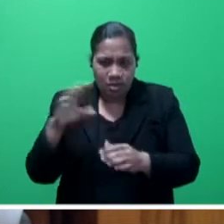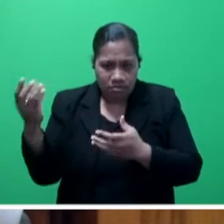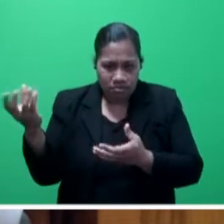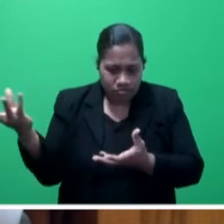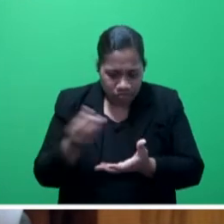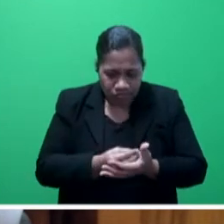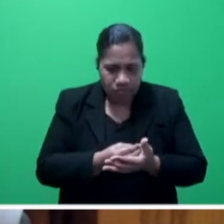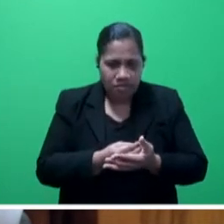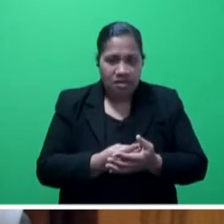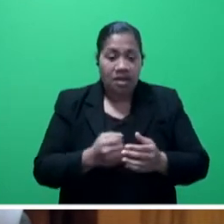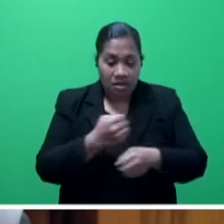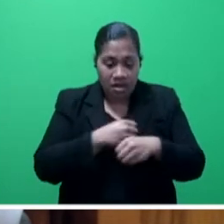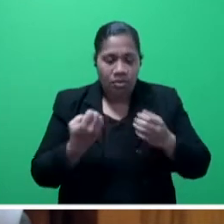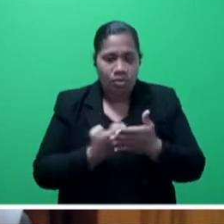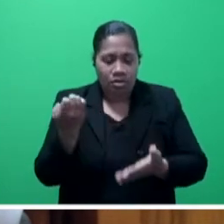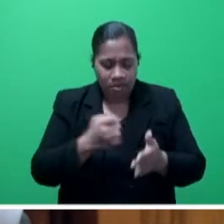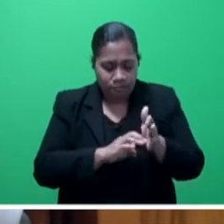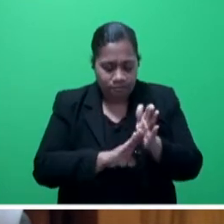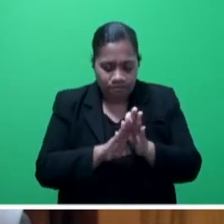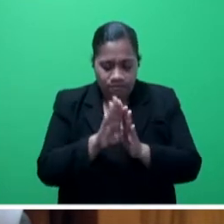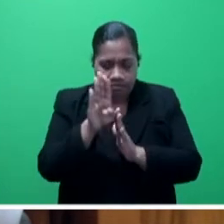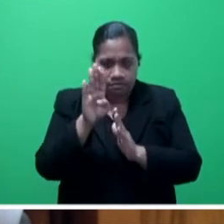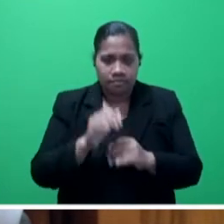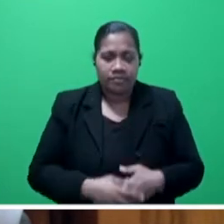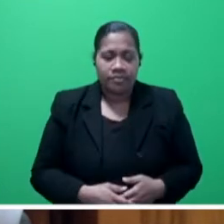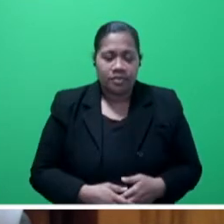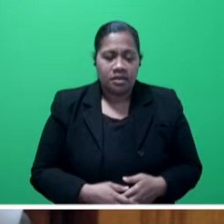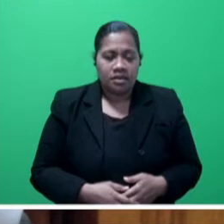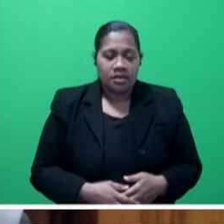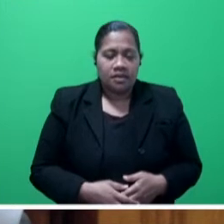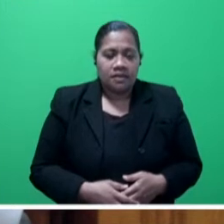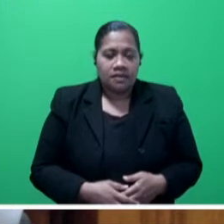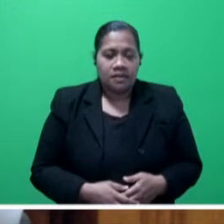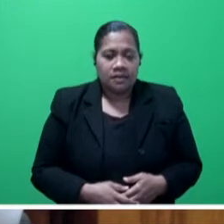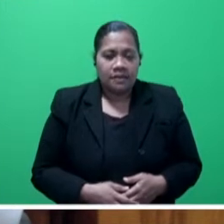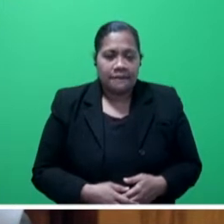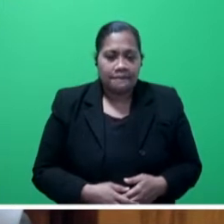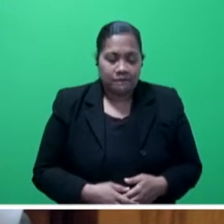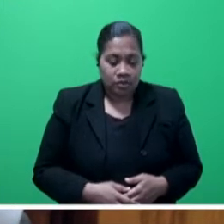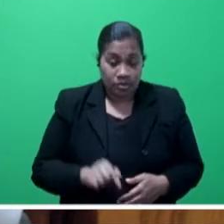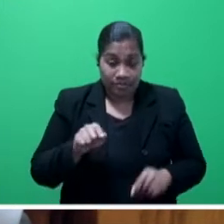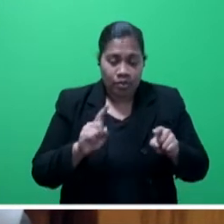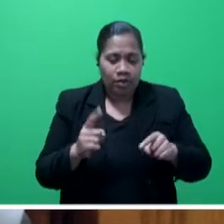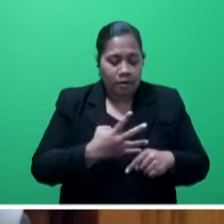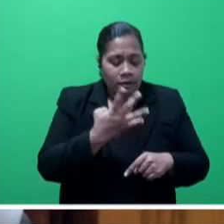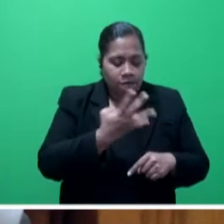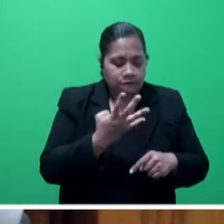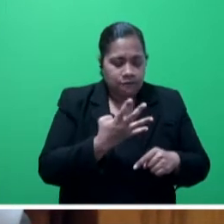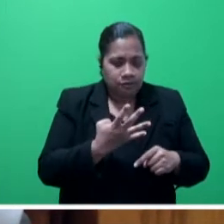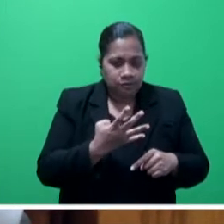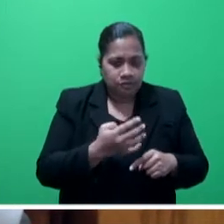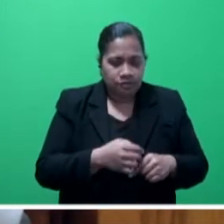are divided in two groups. One, about 14 of these packages for farmers who have never received any